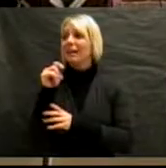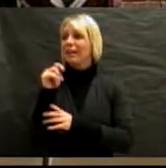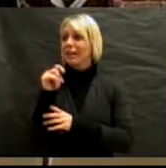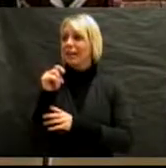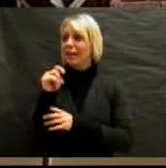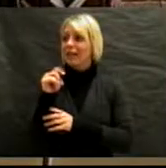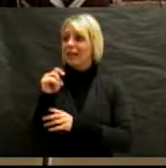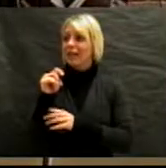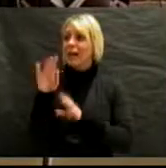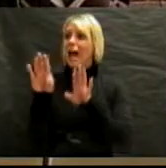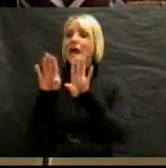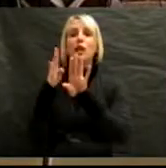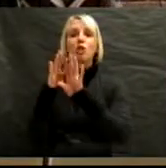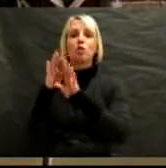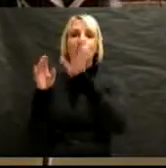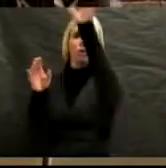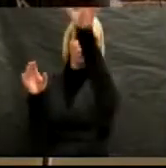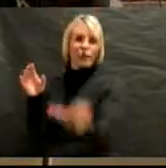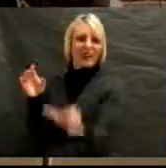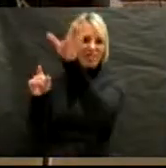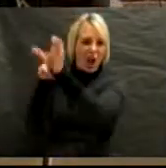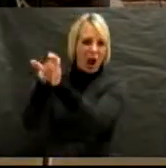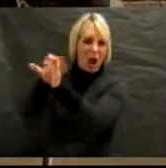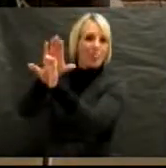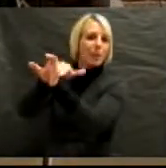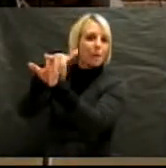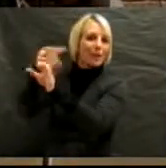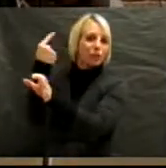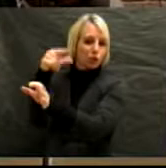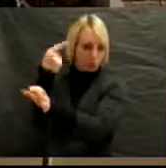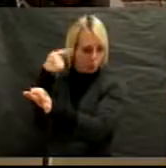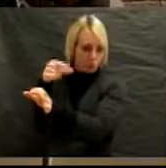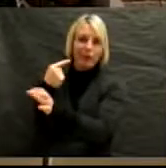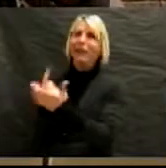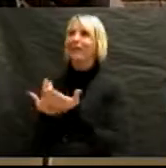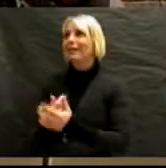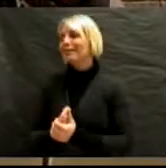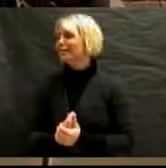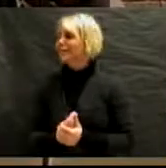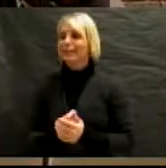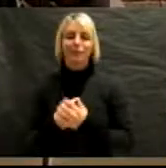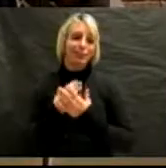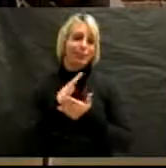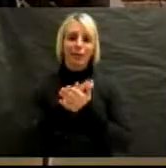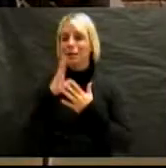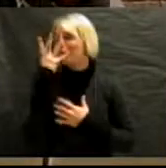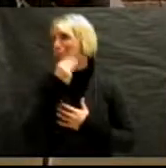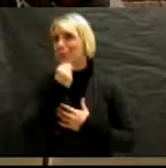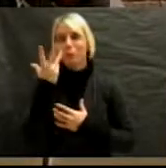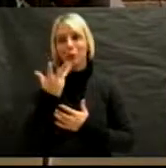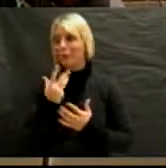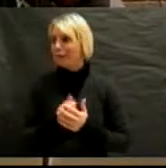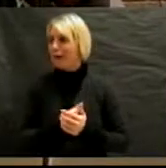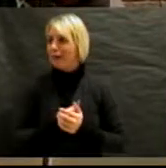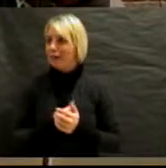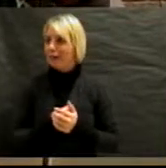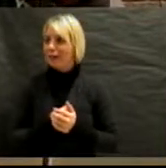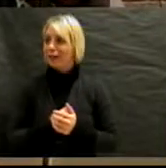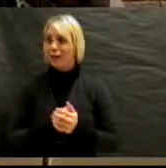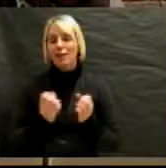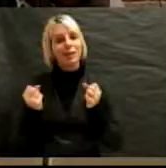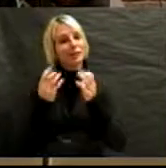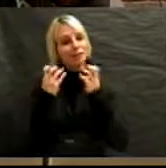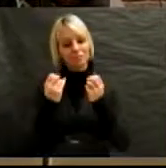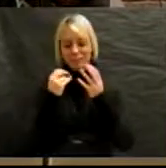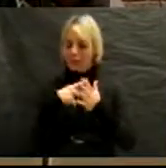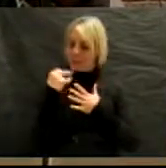white. The Booster Club has done a number of projects and has more in mind of some, I don't know how to describe them, upgrades